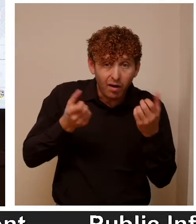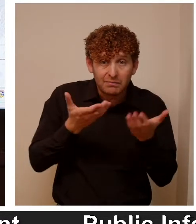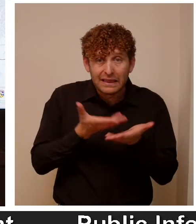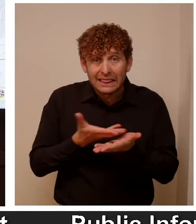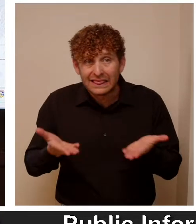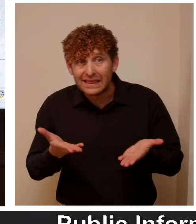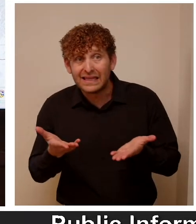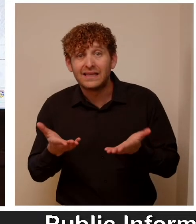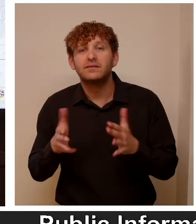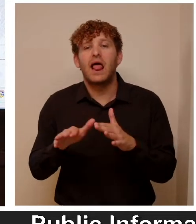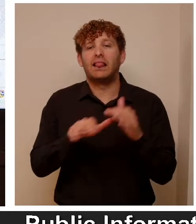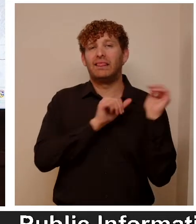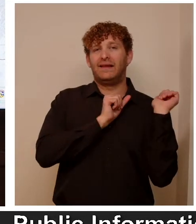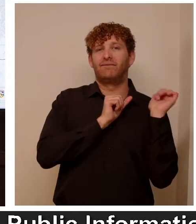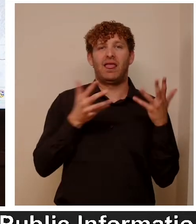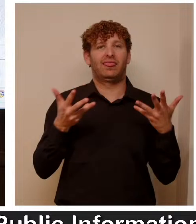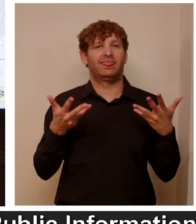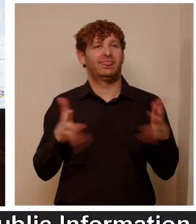that area.